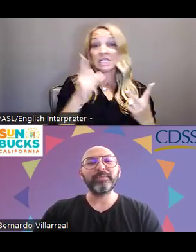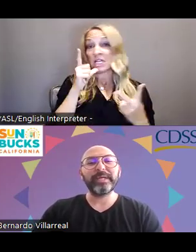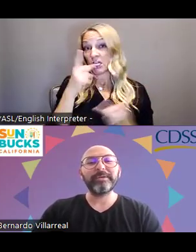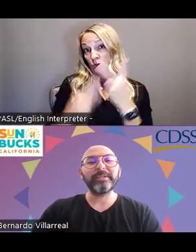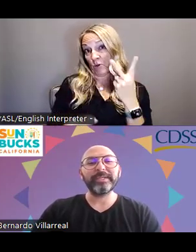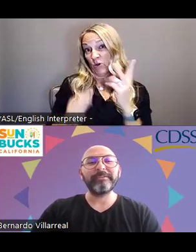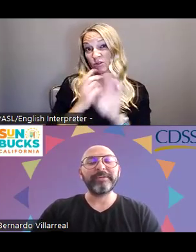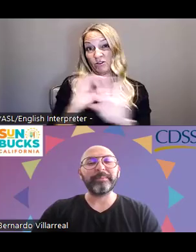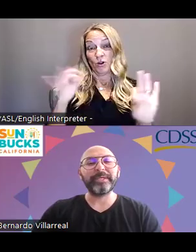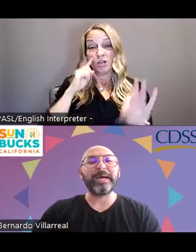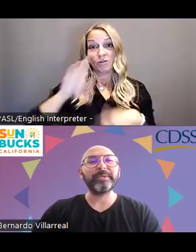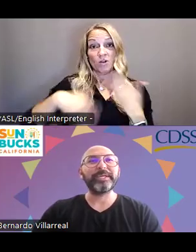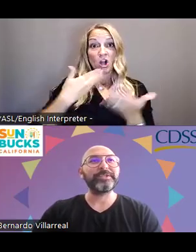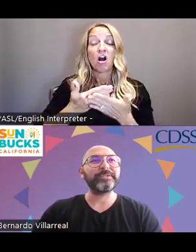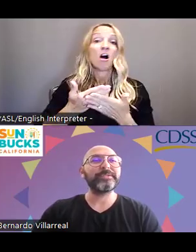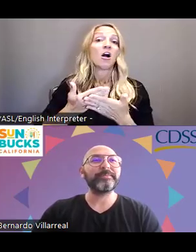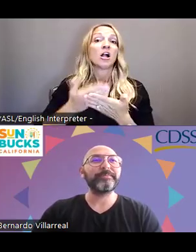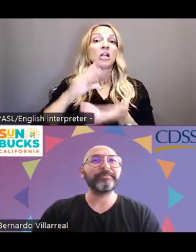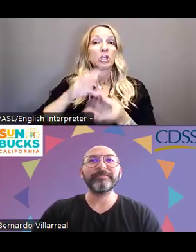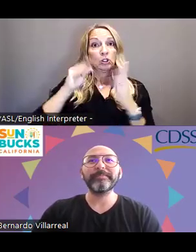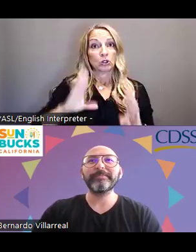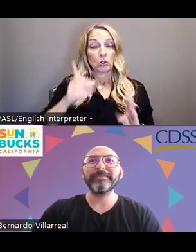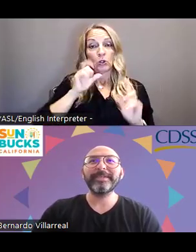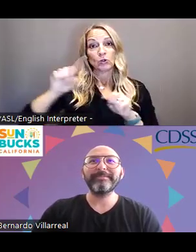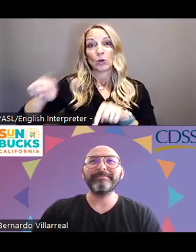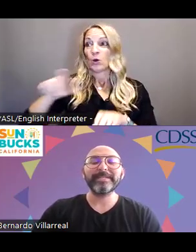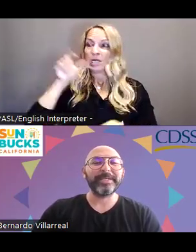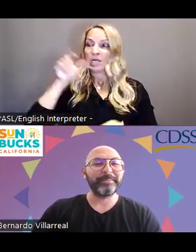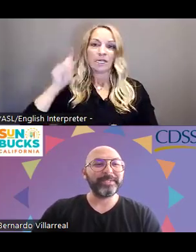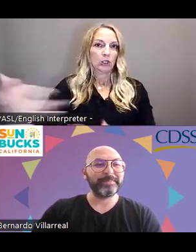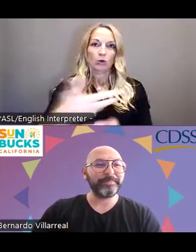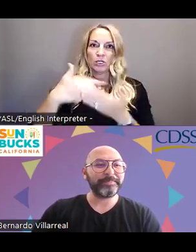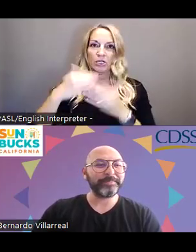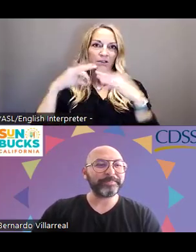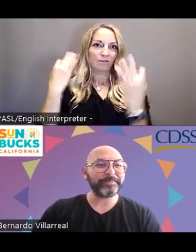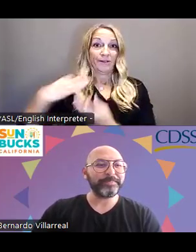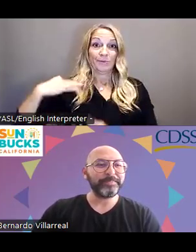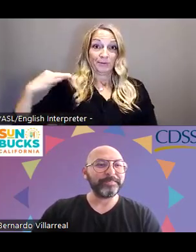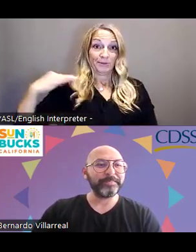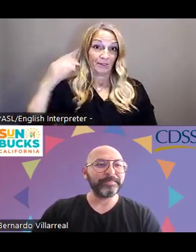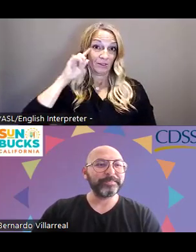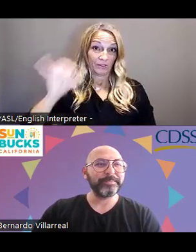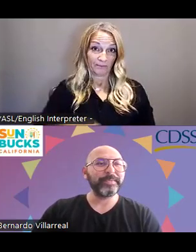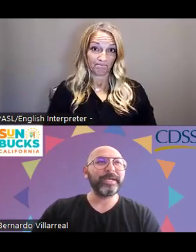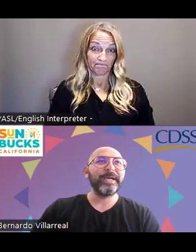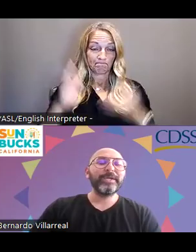enrolled students without collecting family applications. Next slide, please.